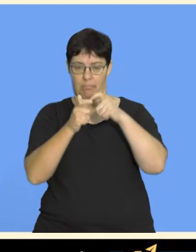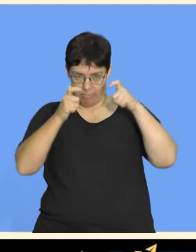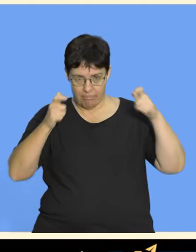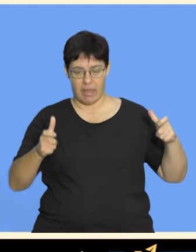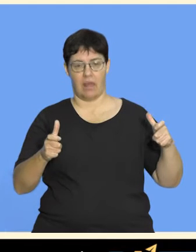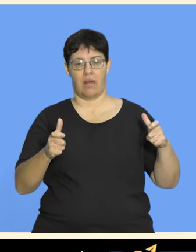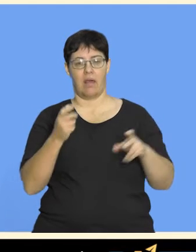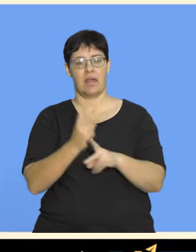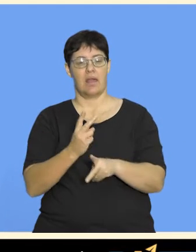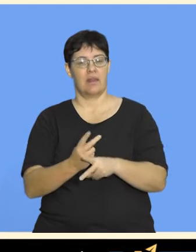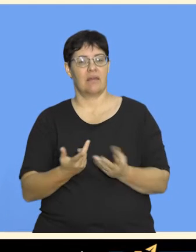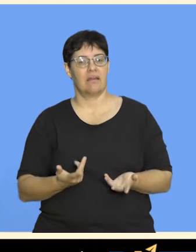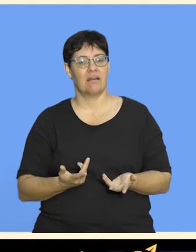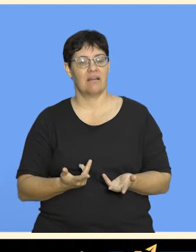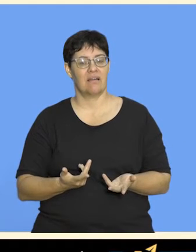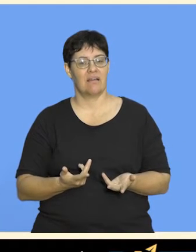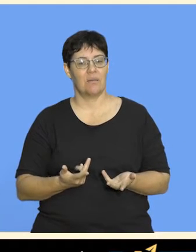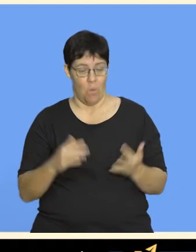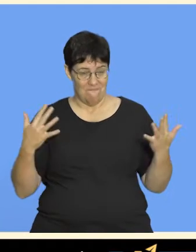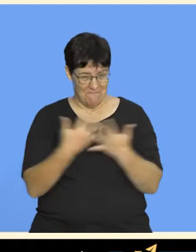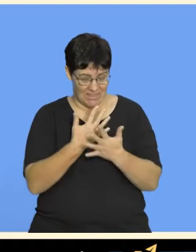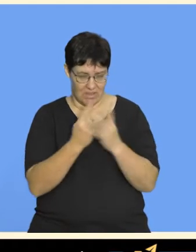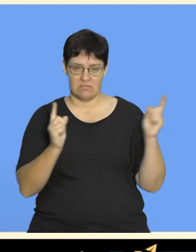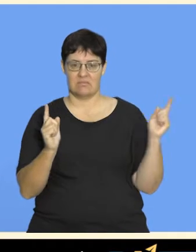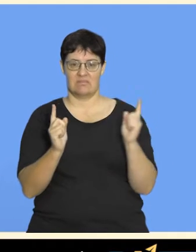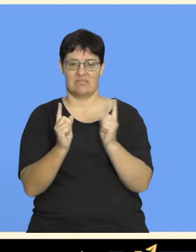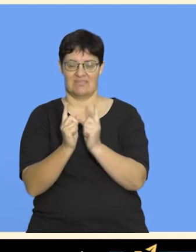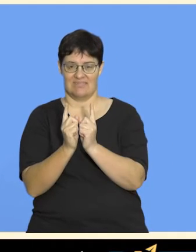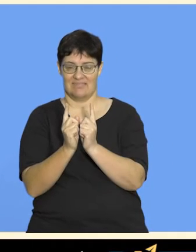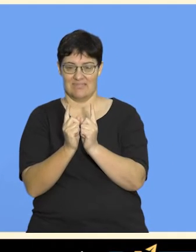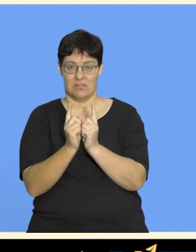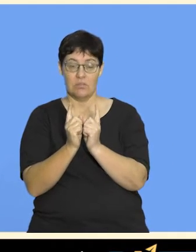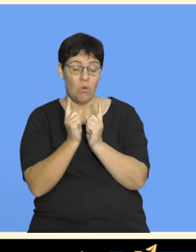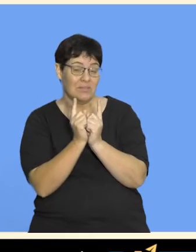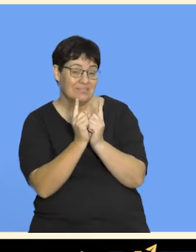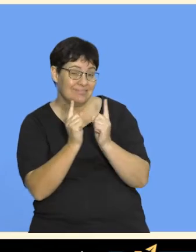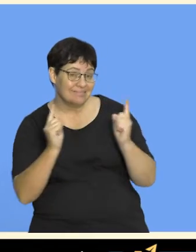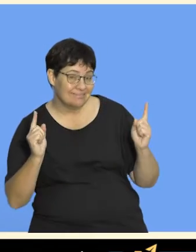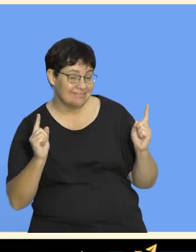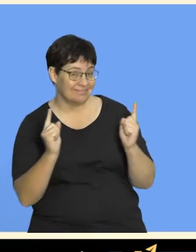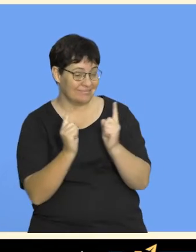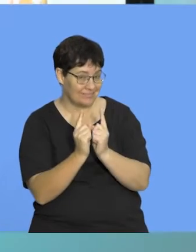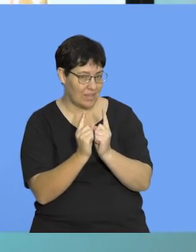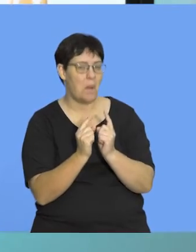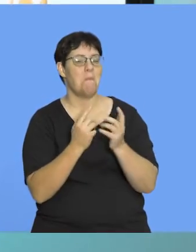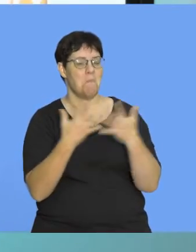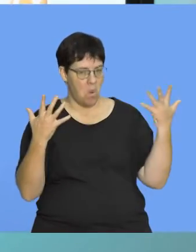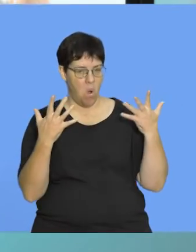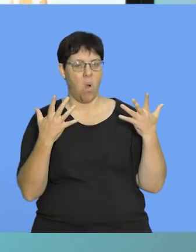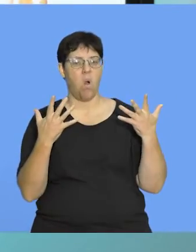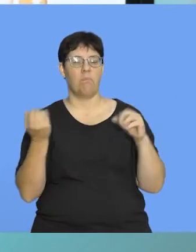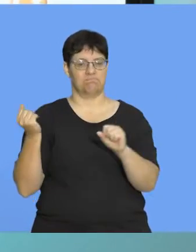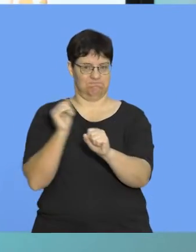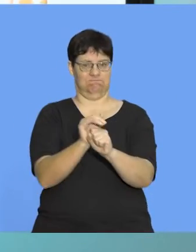gets bigger much quicker. So distance actually has a